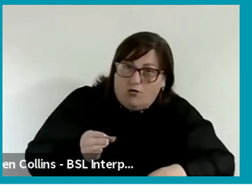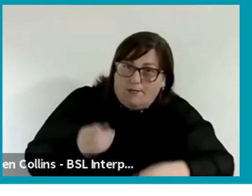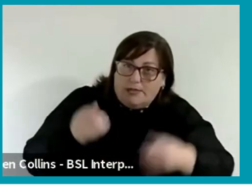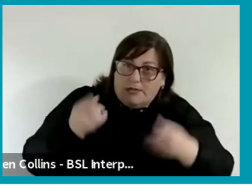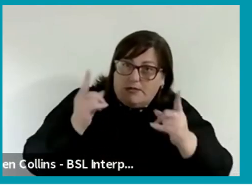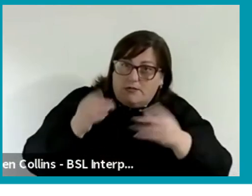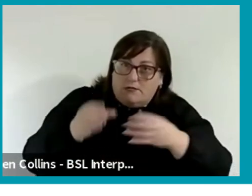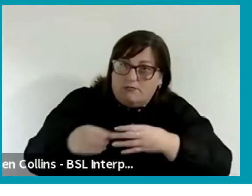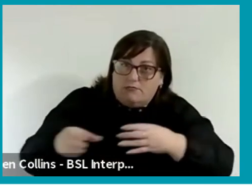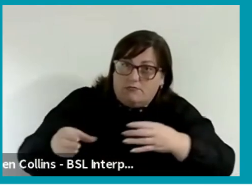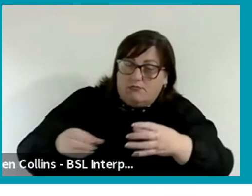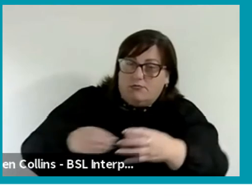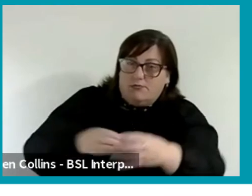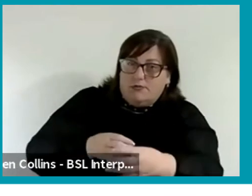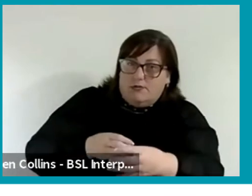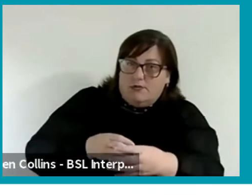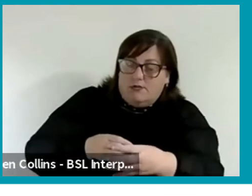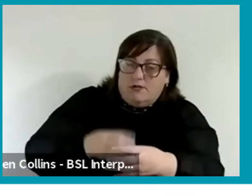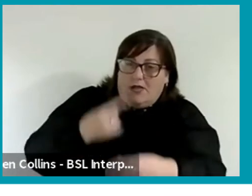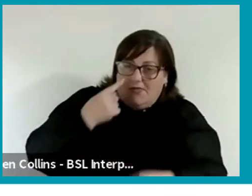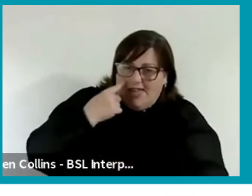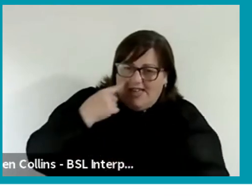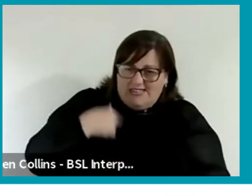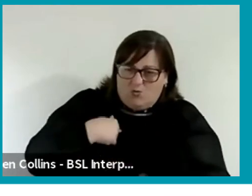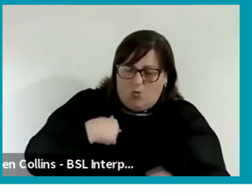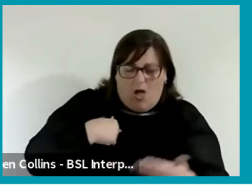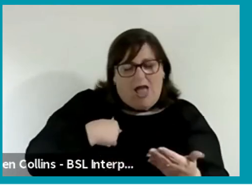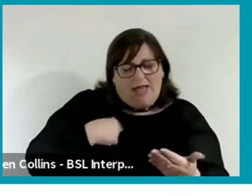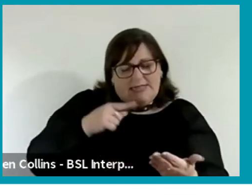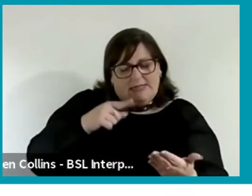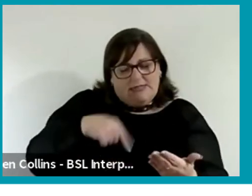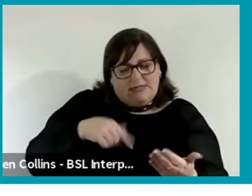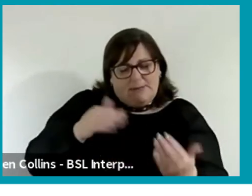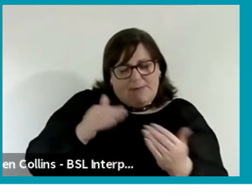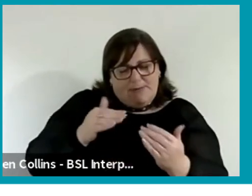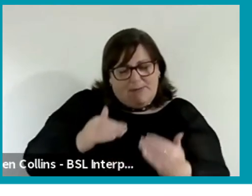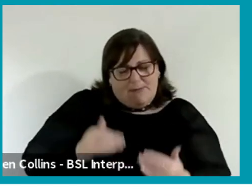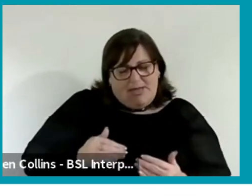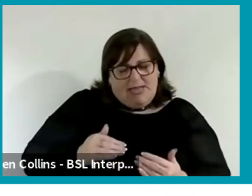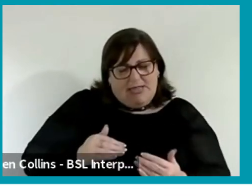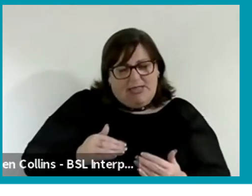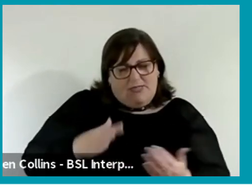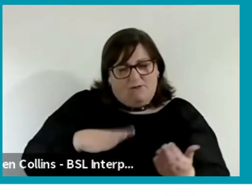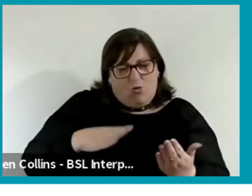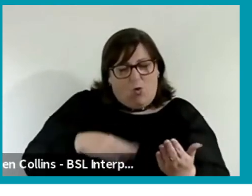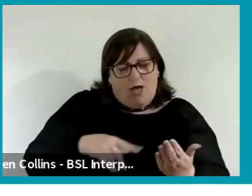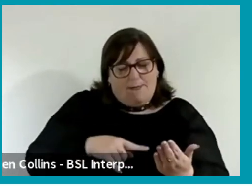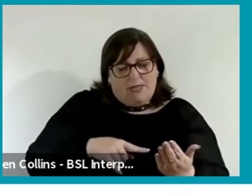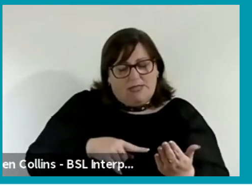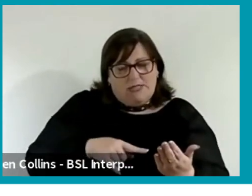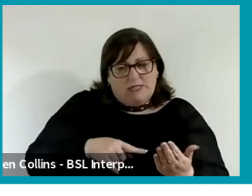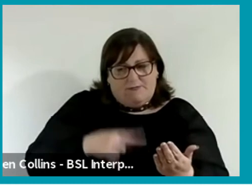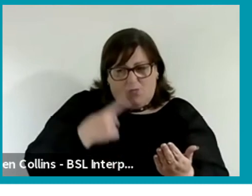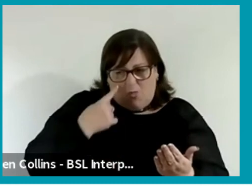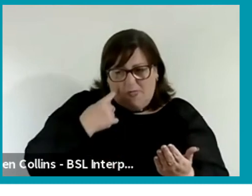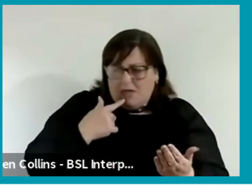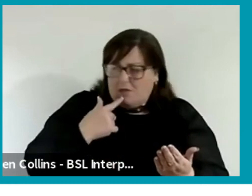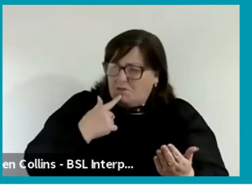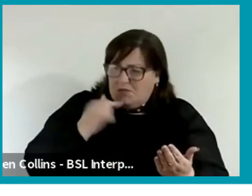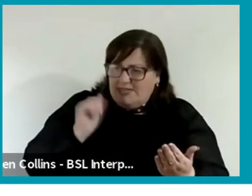the selection criteria here? And then if you feel you do, you know, put on your application hat and make that